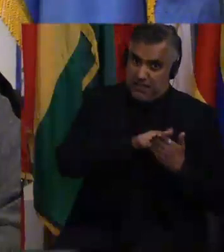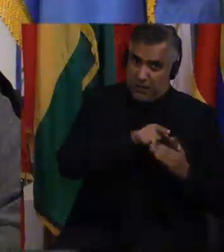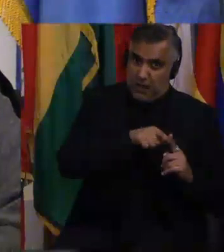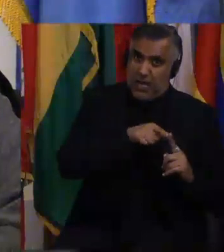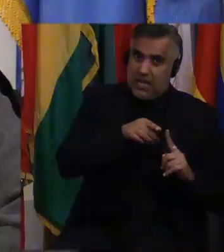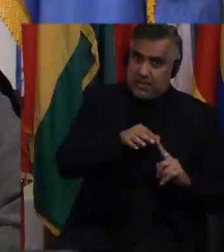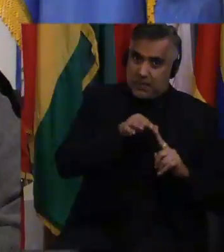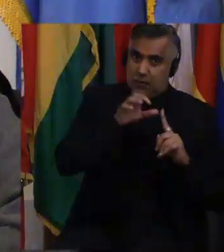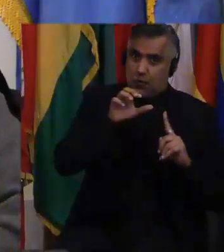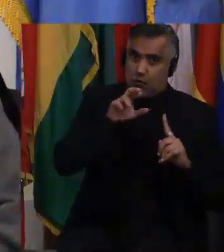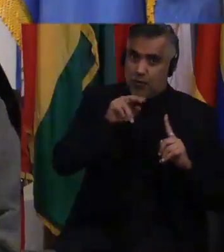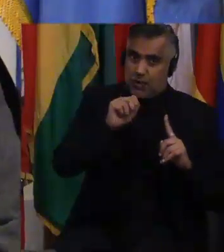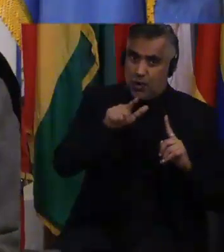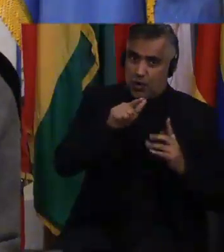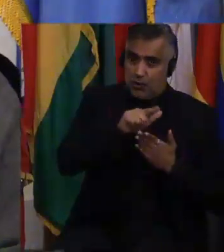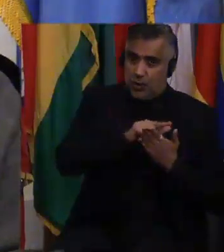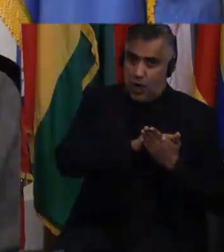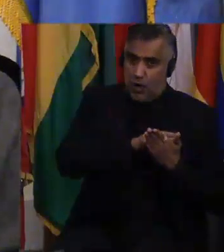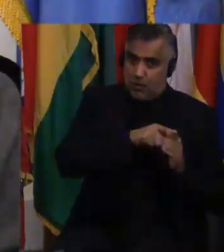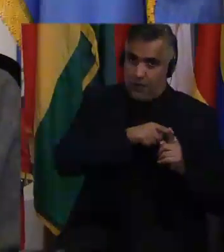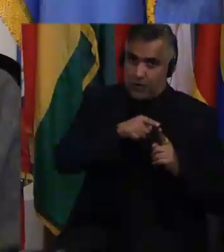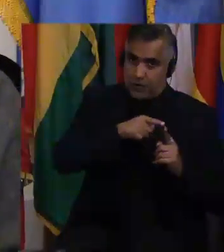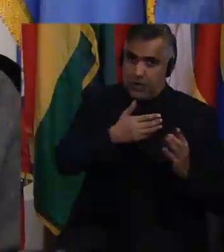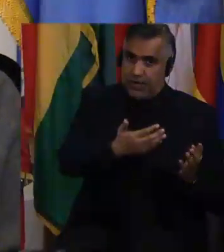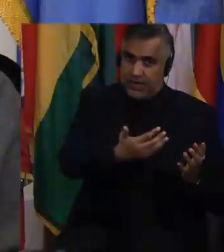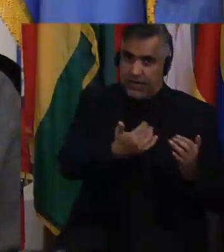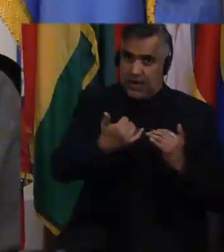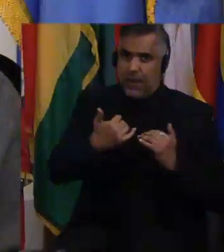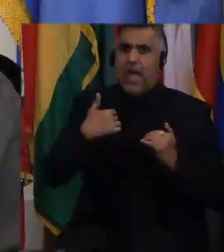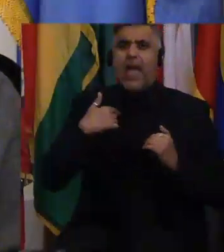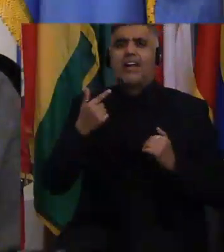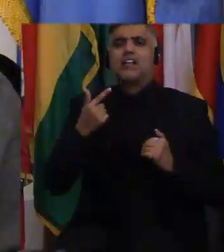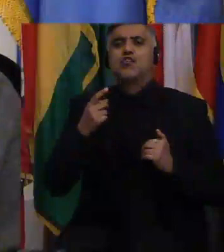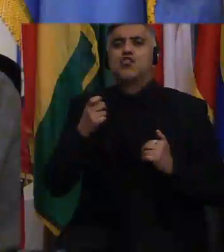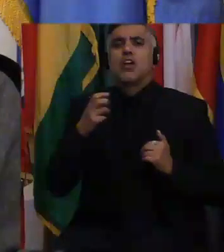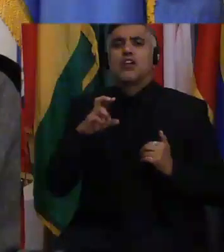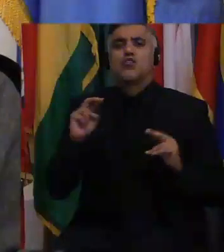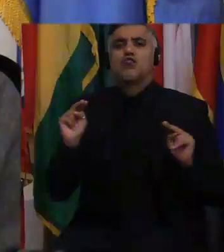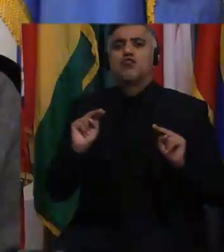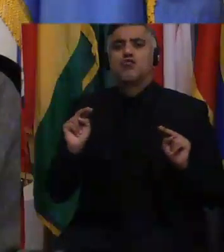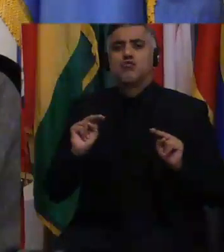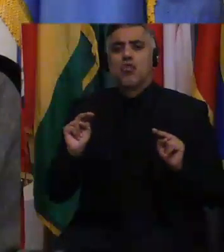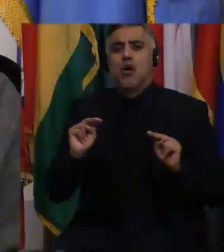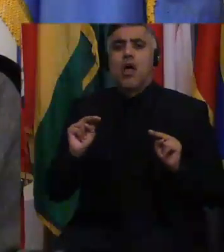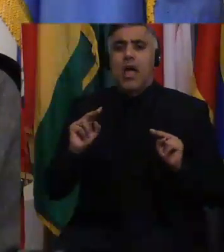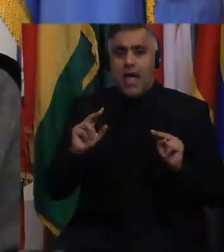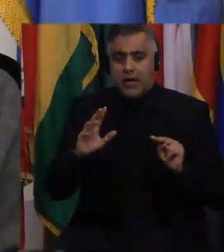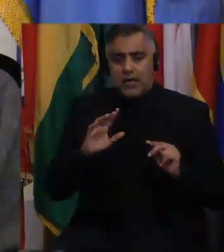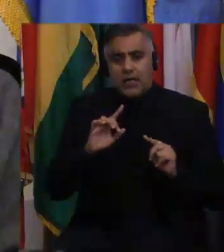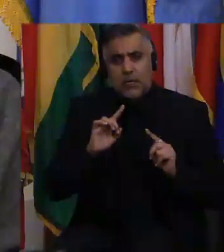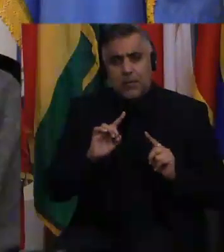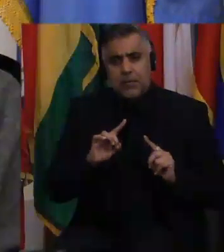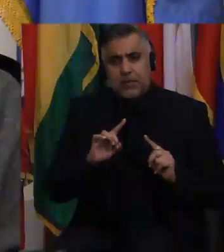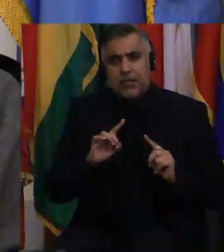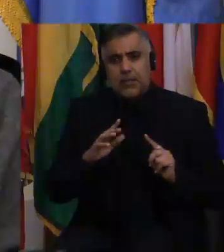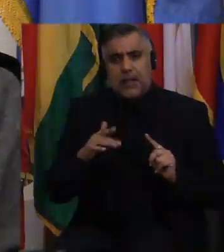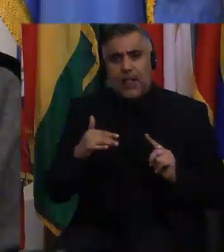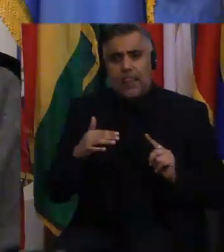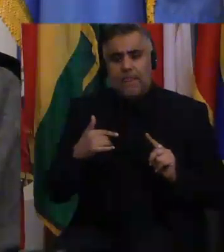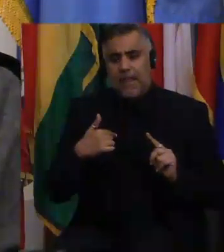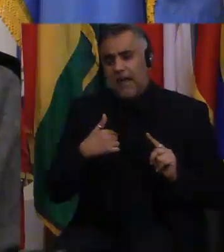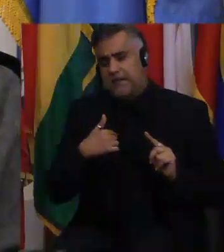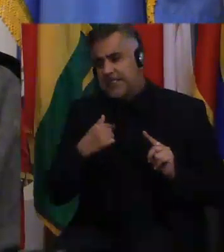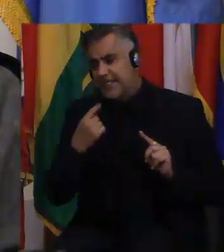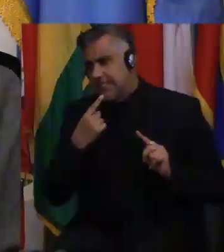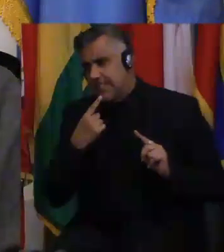the criminal law profession, had a very gender neutral and therefore a completely I